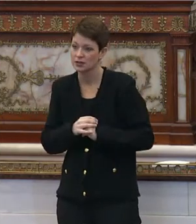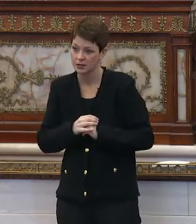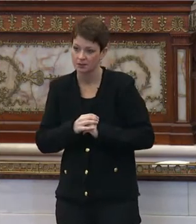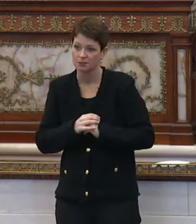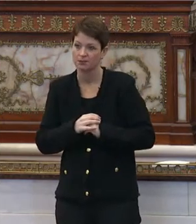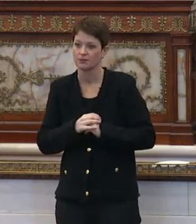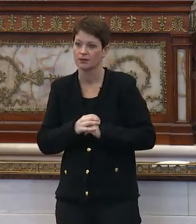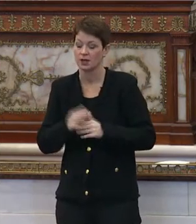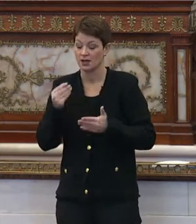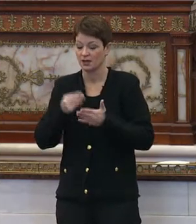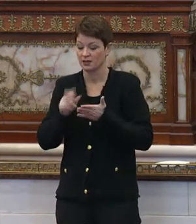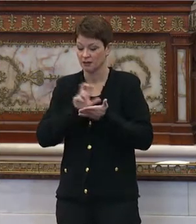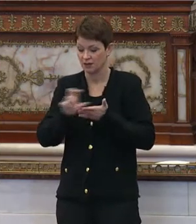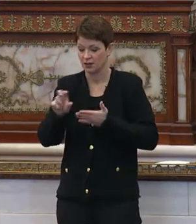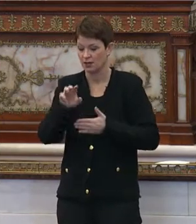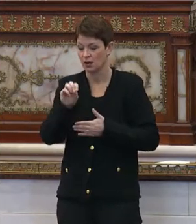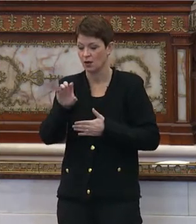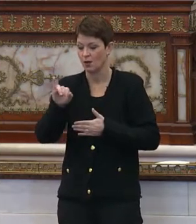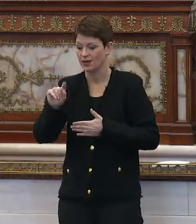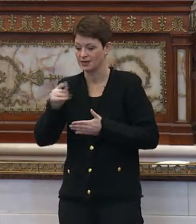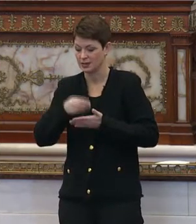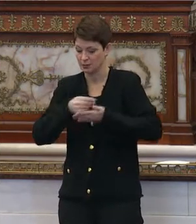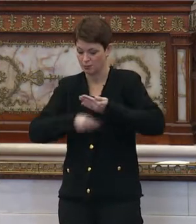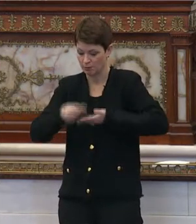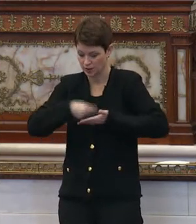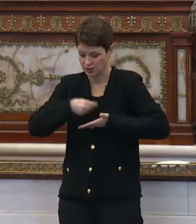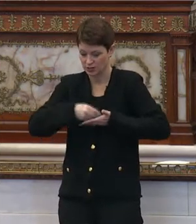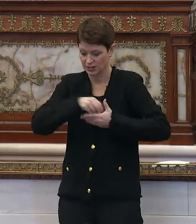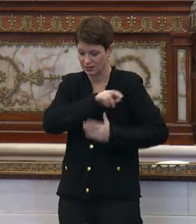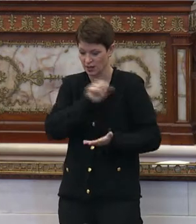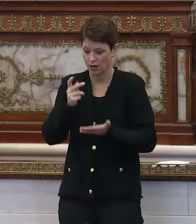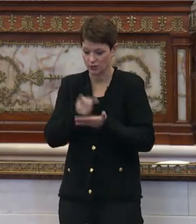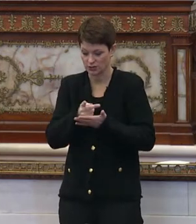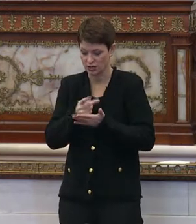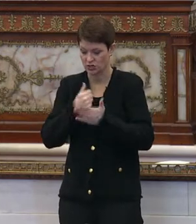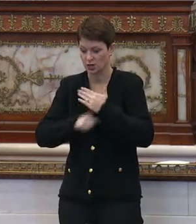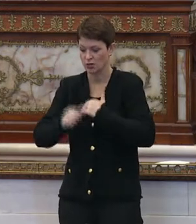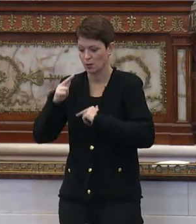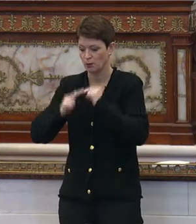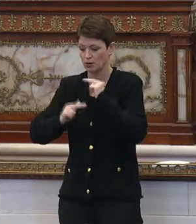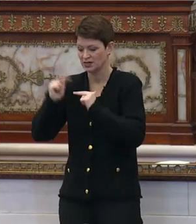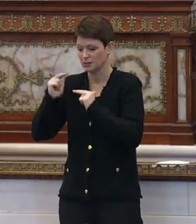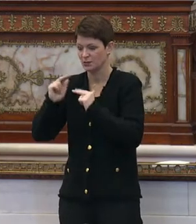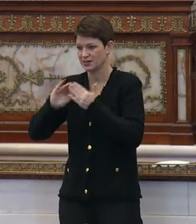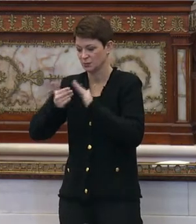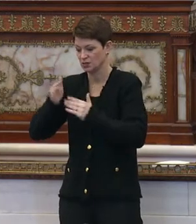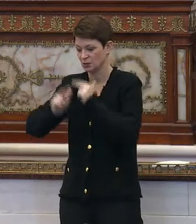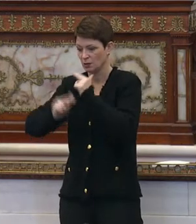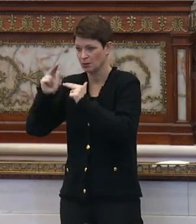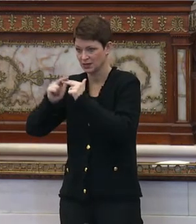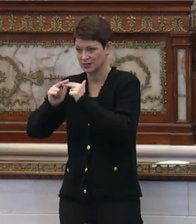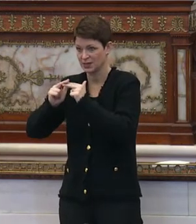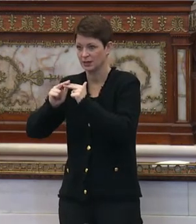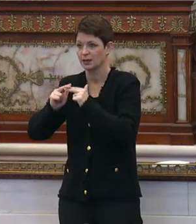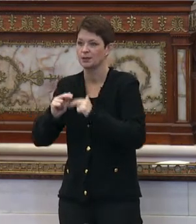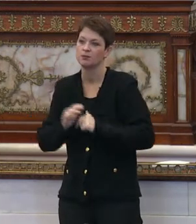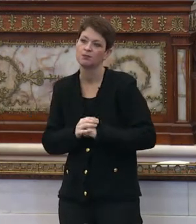The funding is found in the OIT's budget, but within this authorization, you see it under municipal buildings in that tranche of